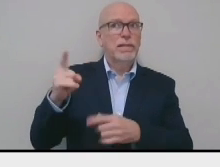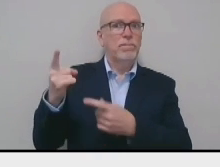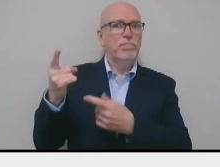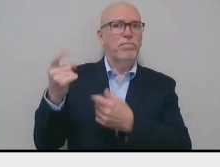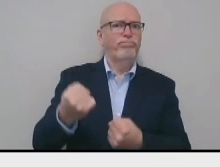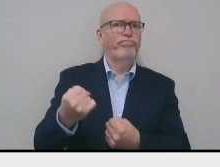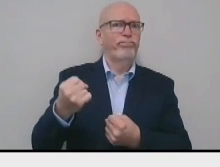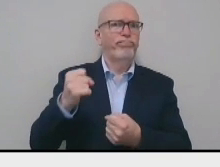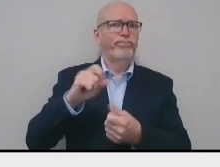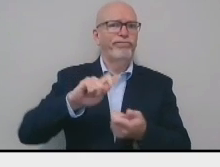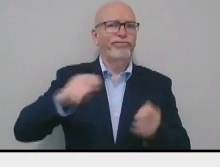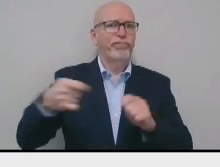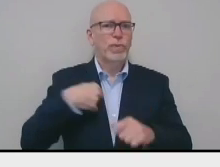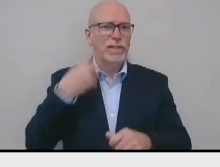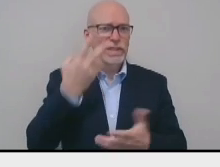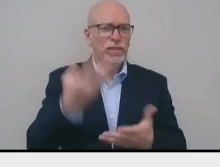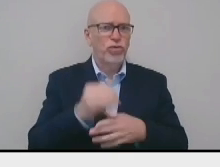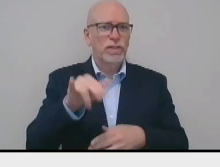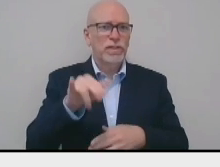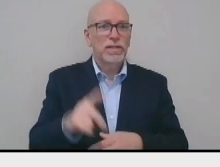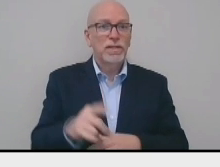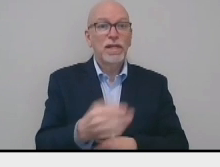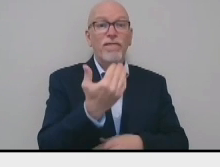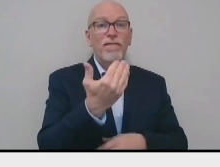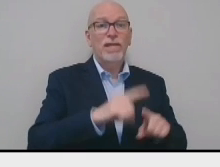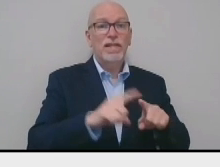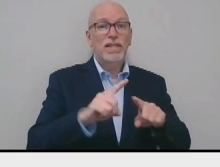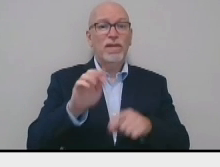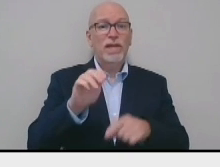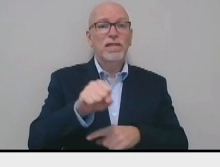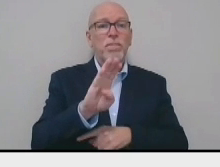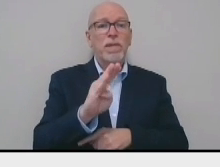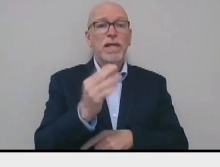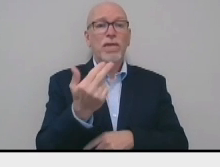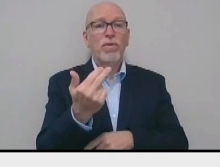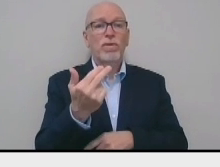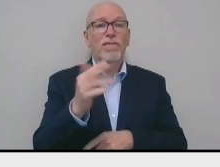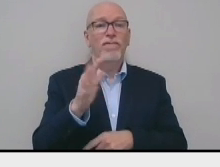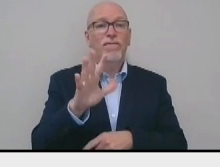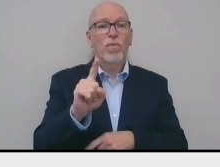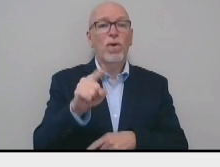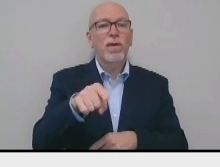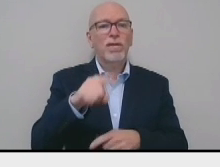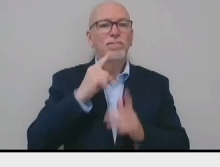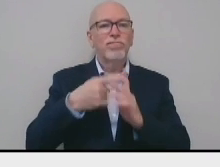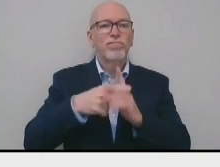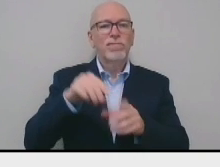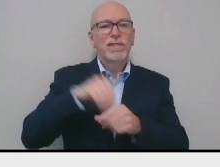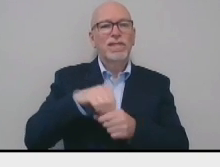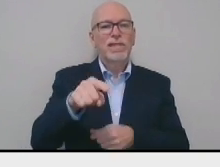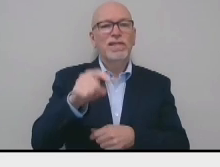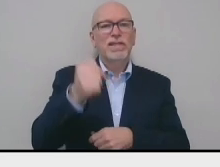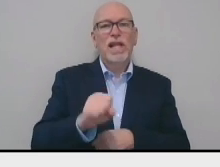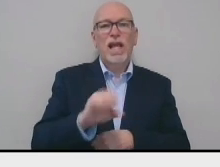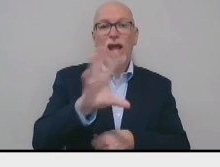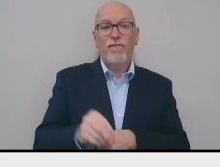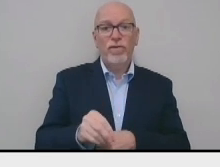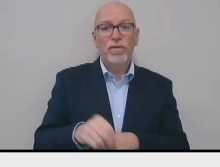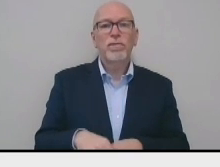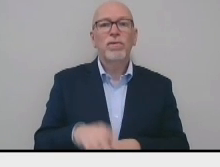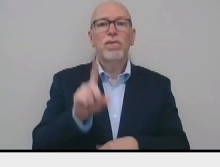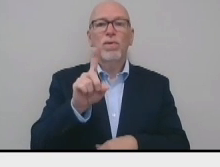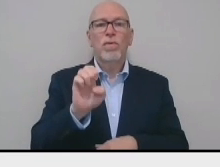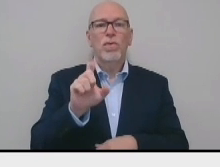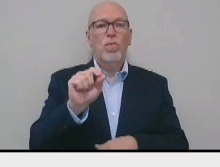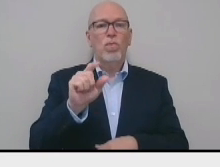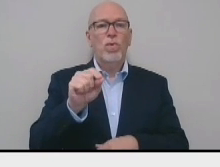Indiana. 15 cases of the B.1351 variant, which originated in South Africa, and 120 cases